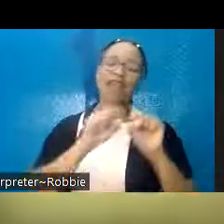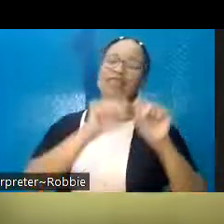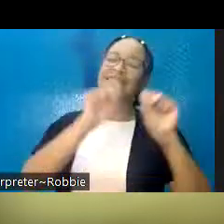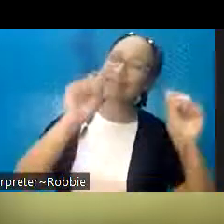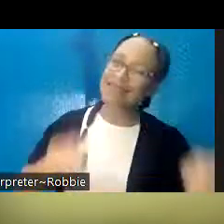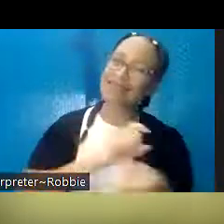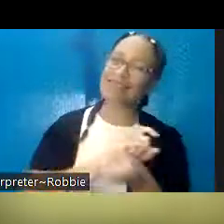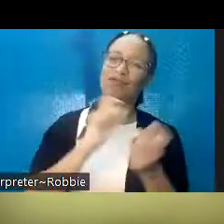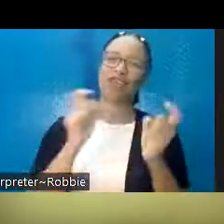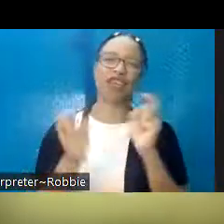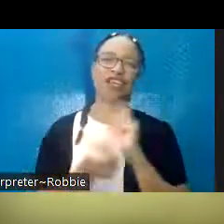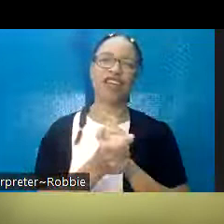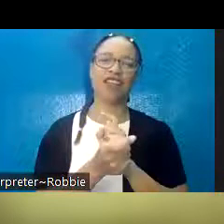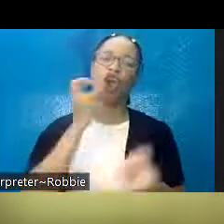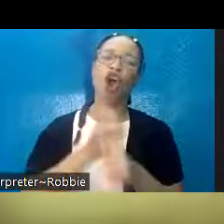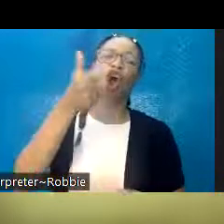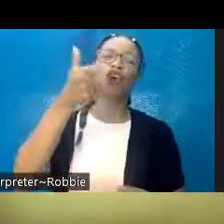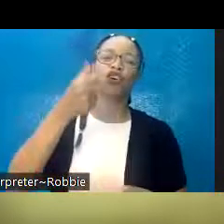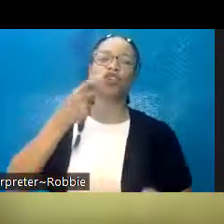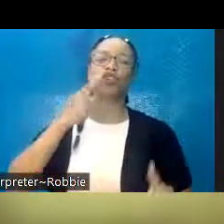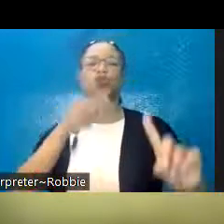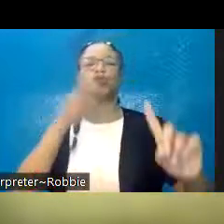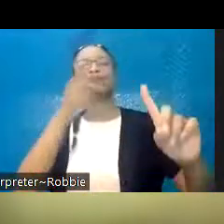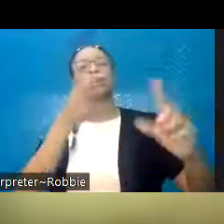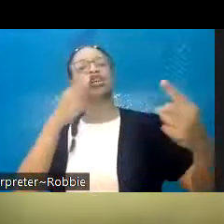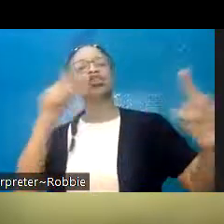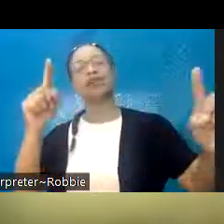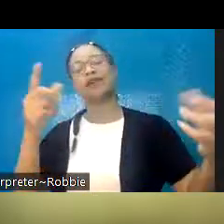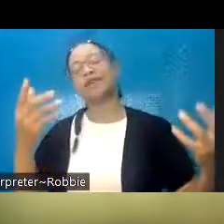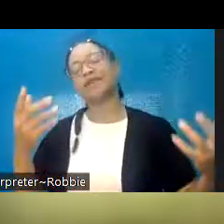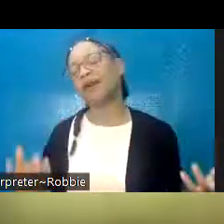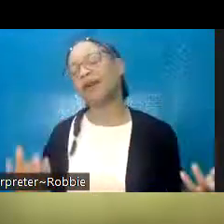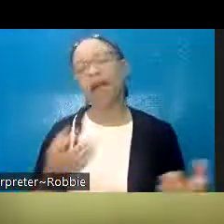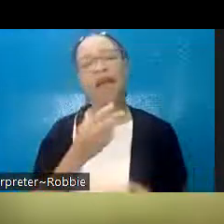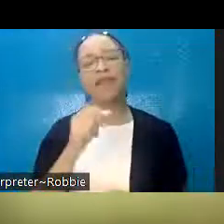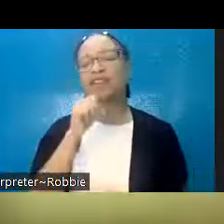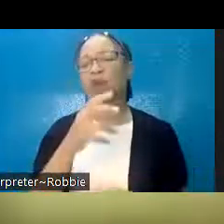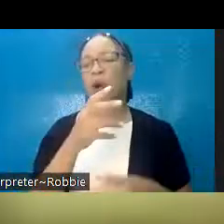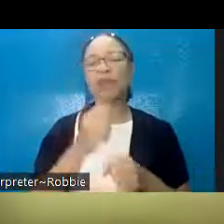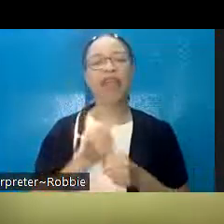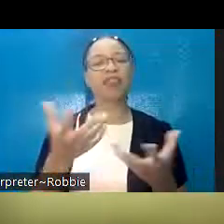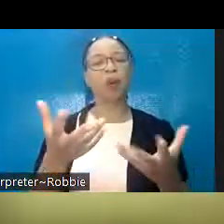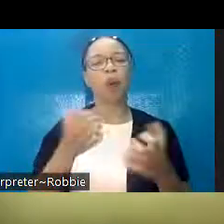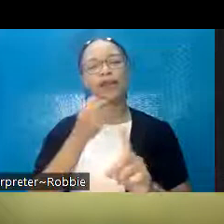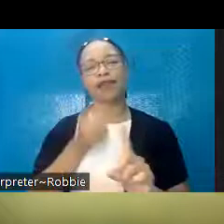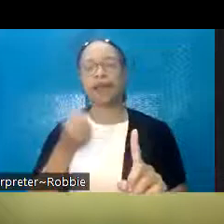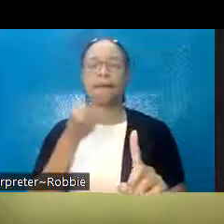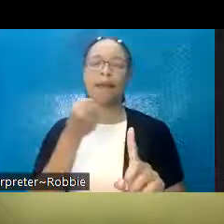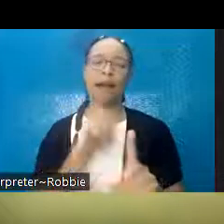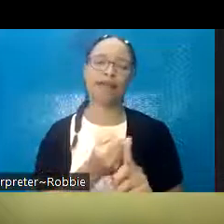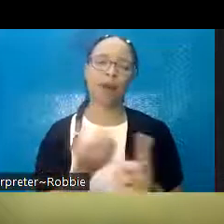to achieve, and they generally do not achieve the desired level of impact that we are hoping